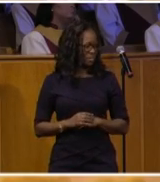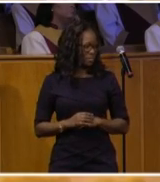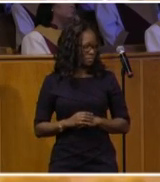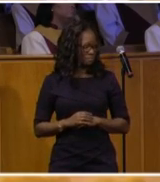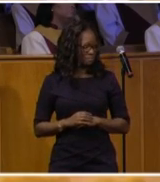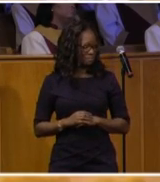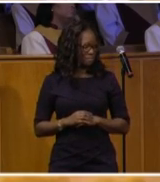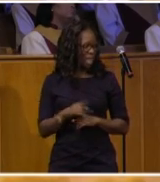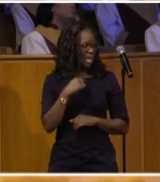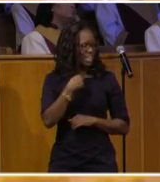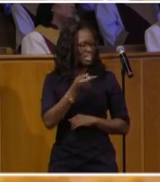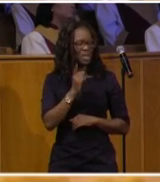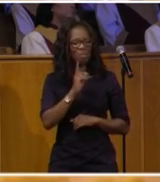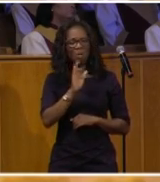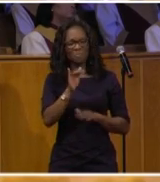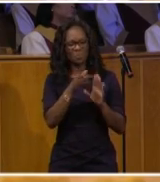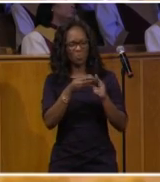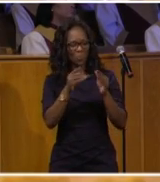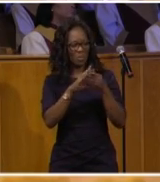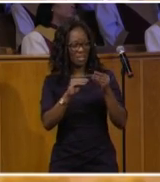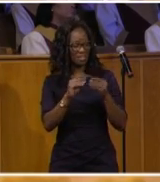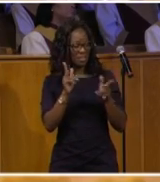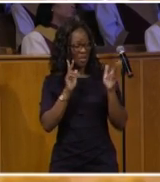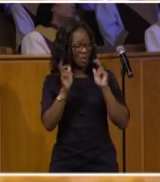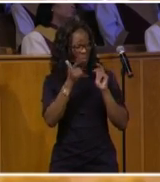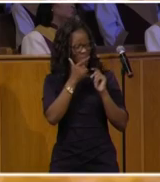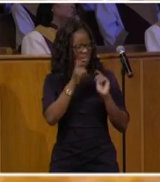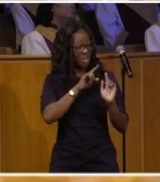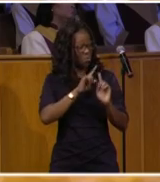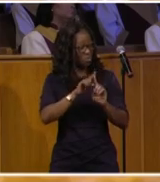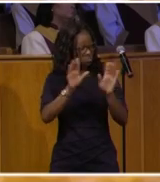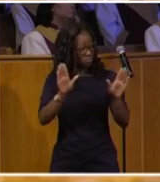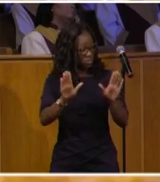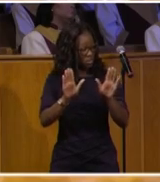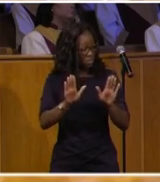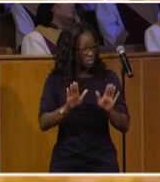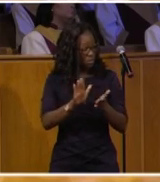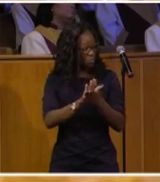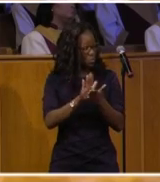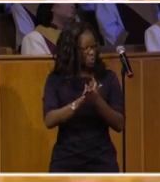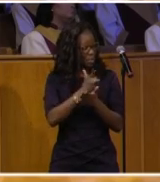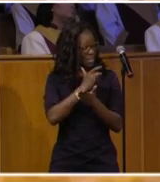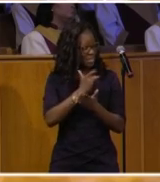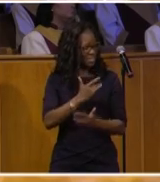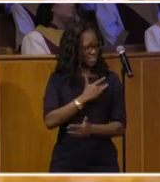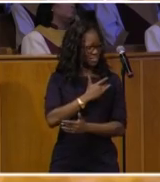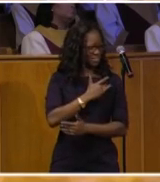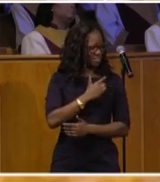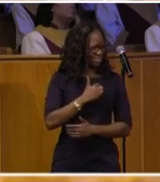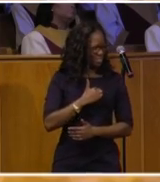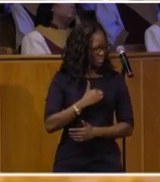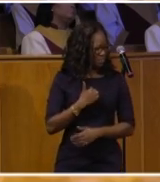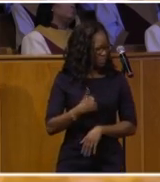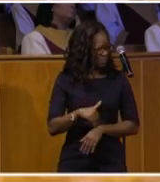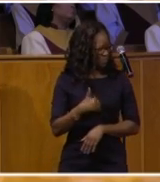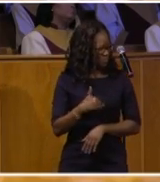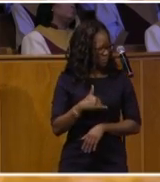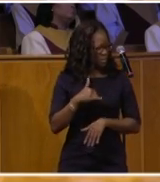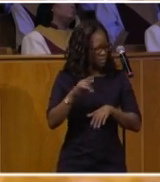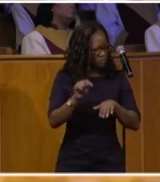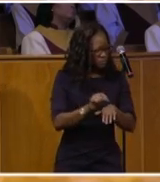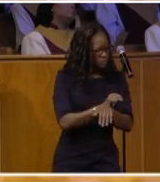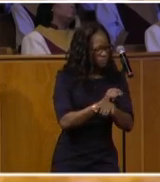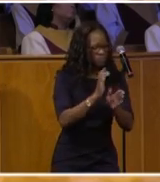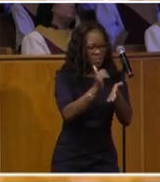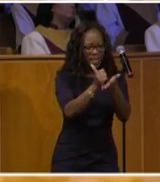I can tell you about those days as I went to Sunday school and church because they touched me. They were training. They